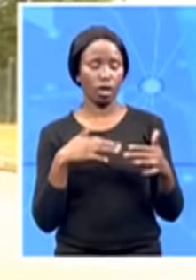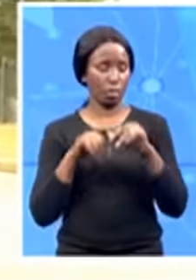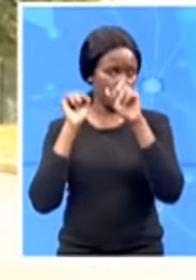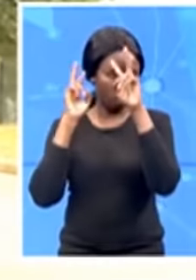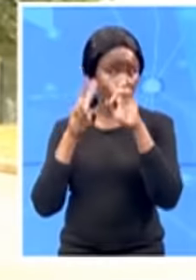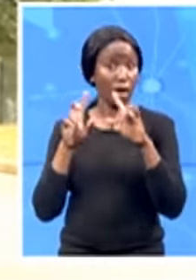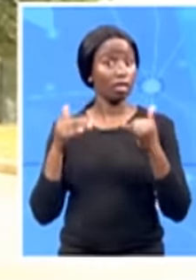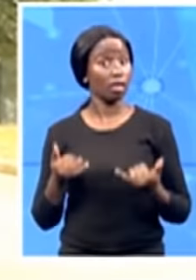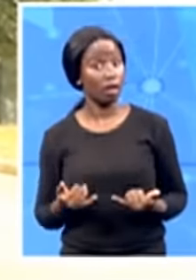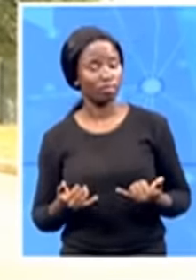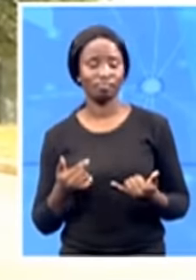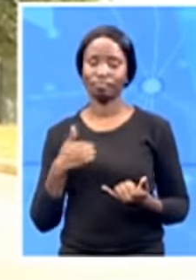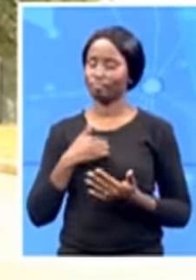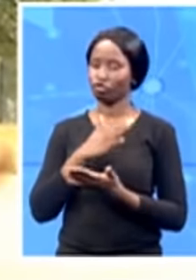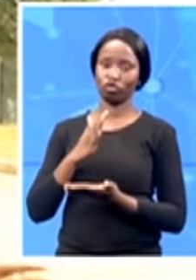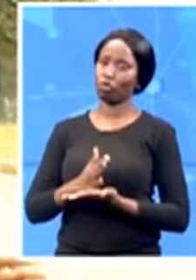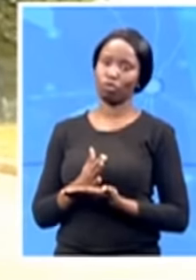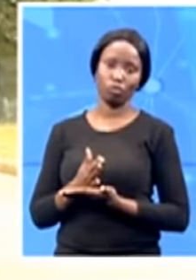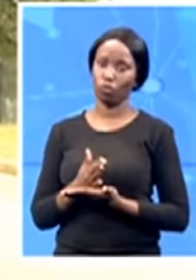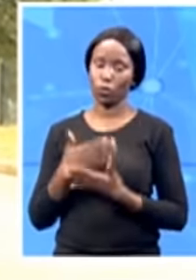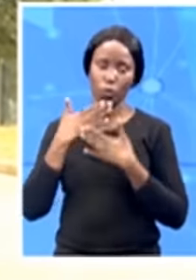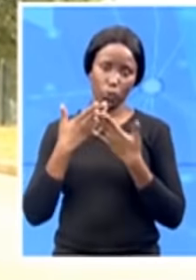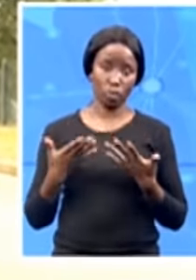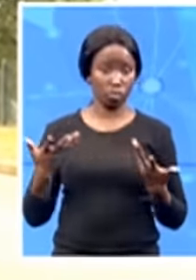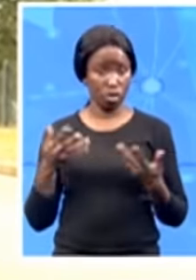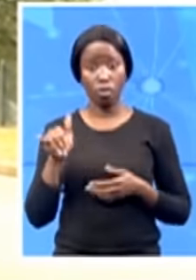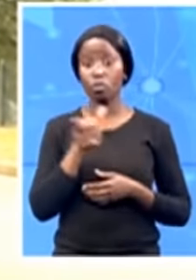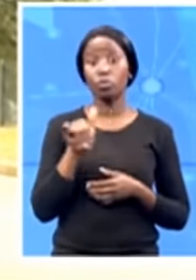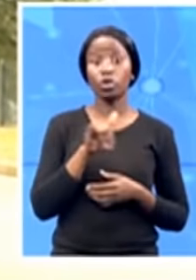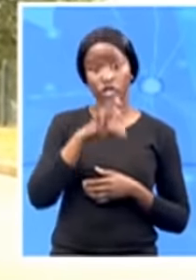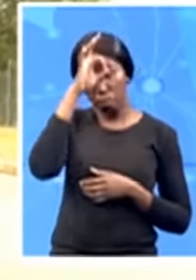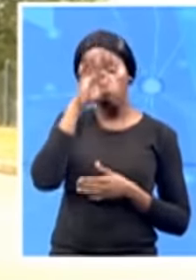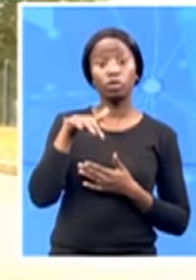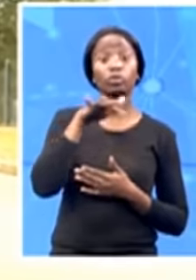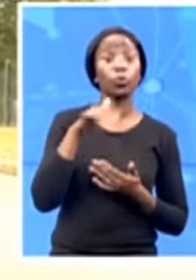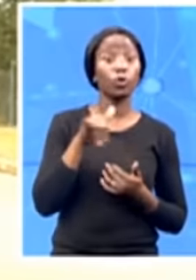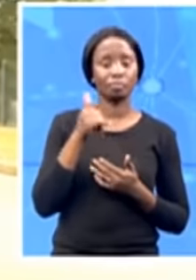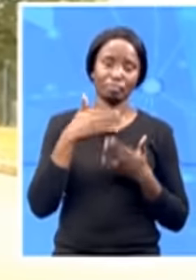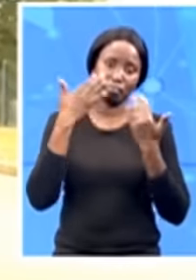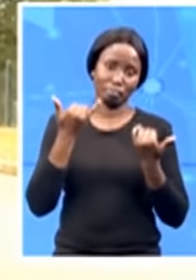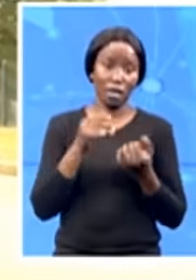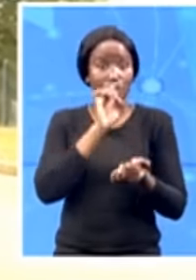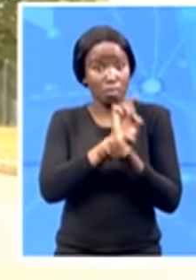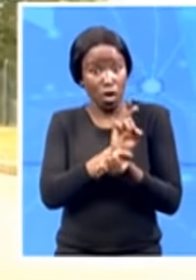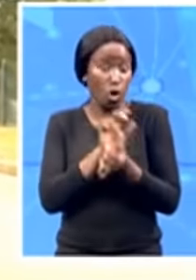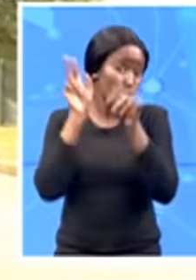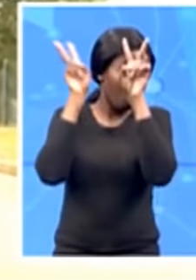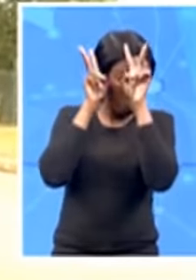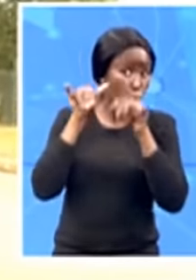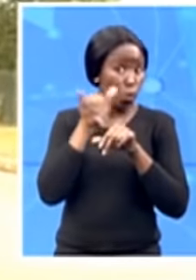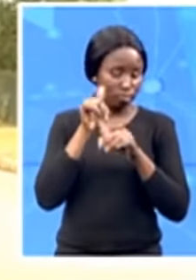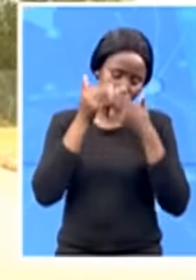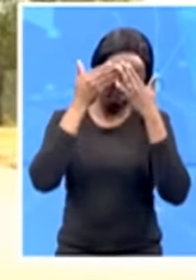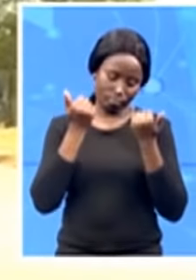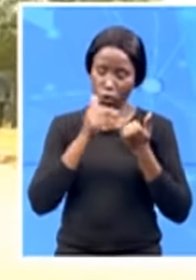which police station he will go to, or which prison correctional service officials will then decide that